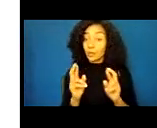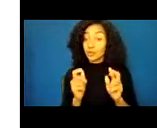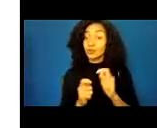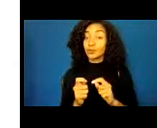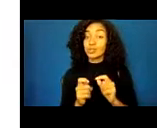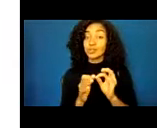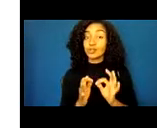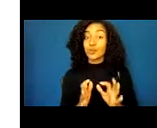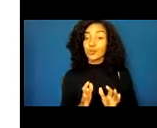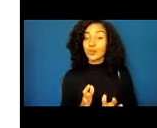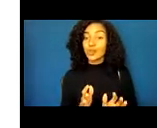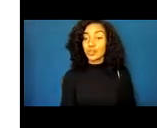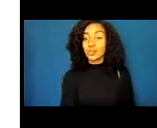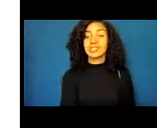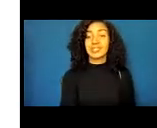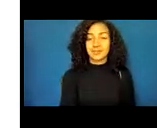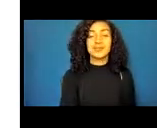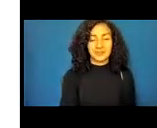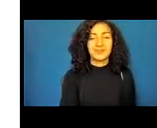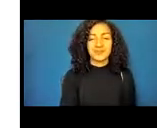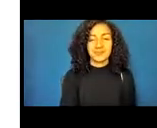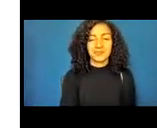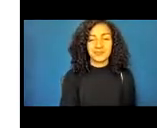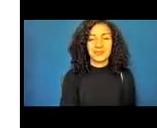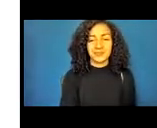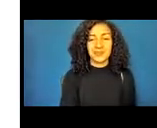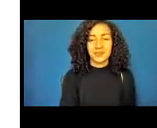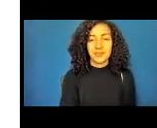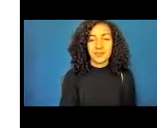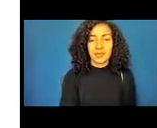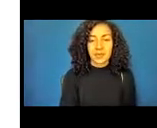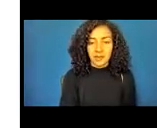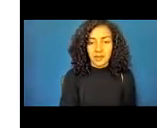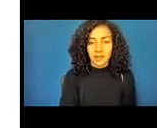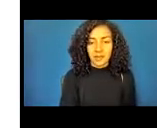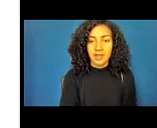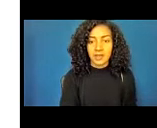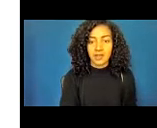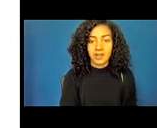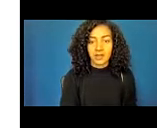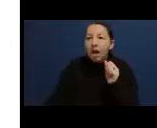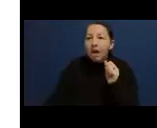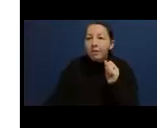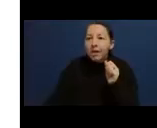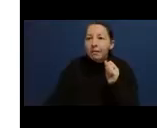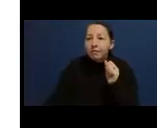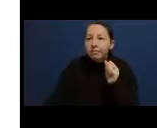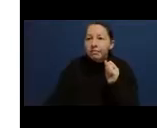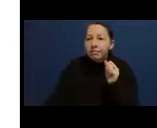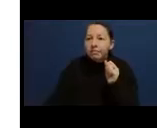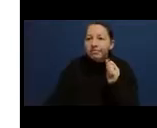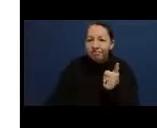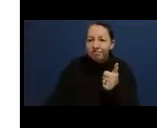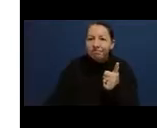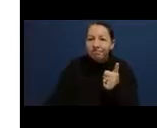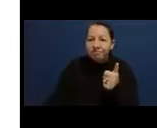So our protective factors were built in with as we grew up. So examples